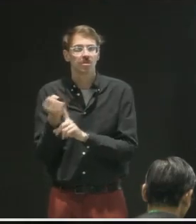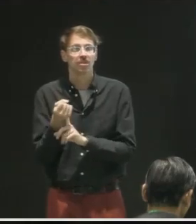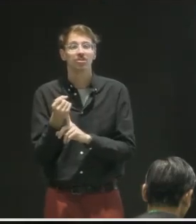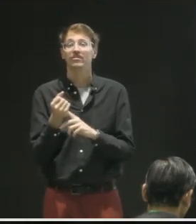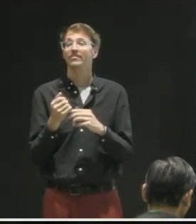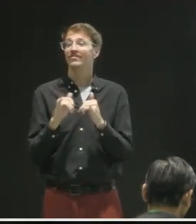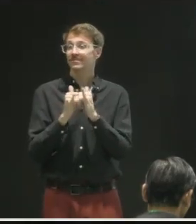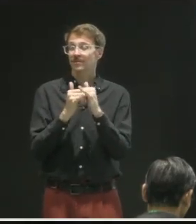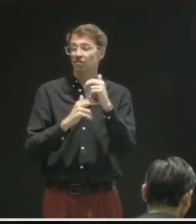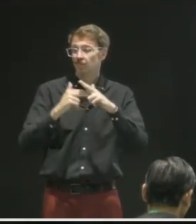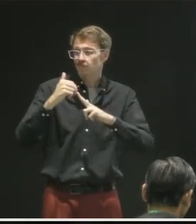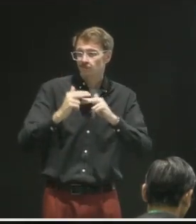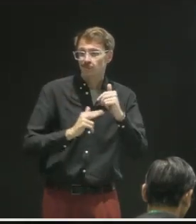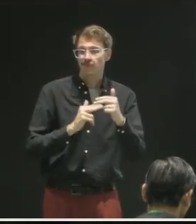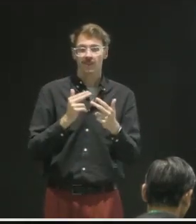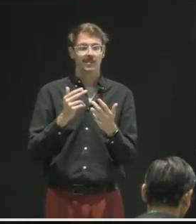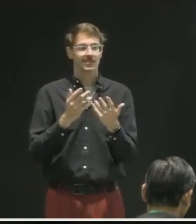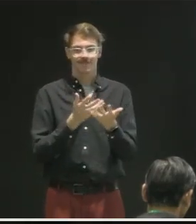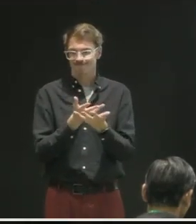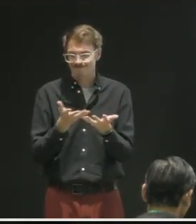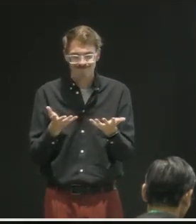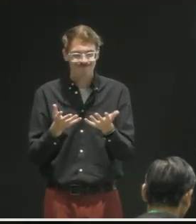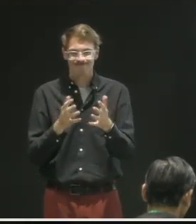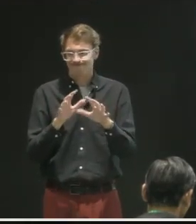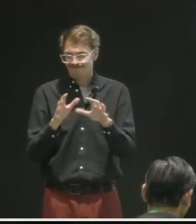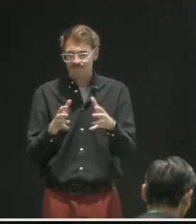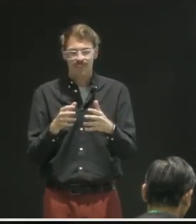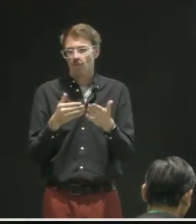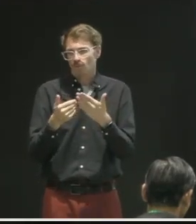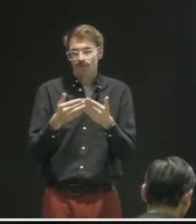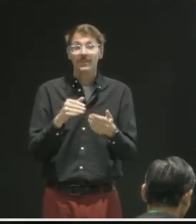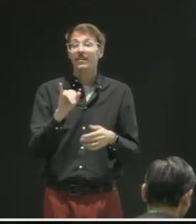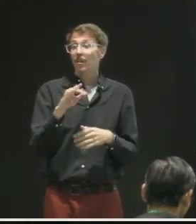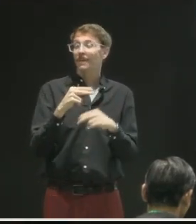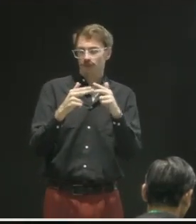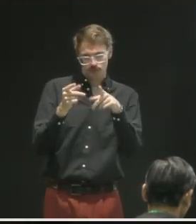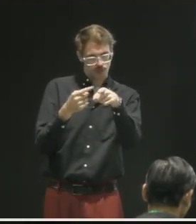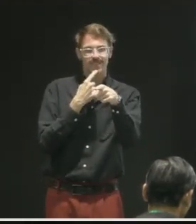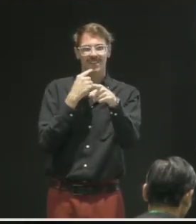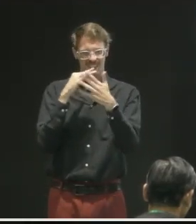build a tent, something like that. If you say that, a shelter.